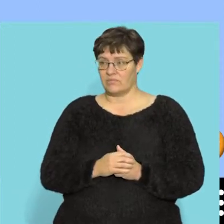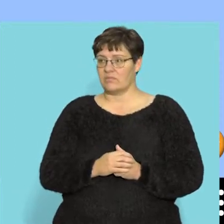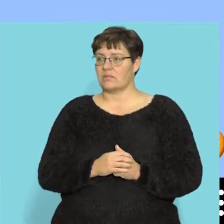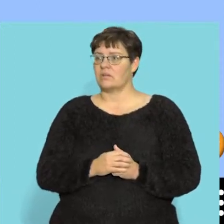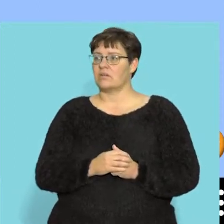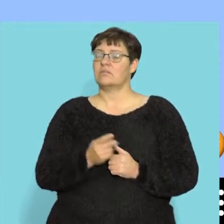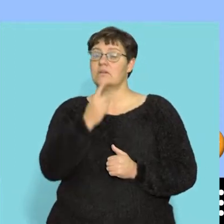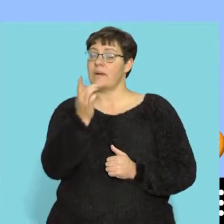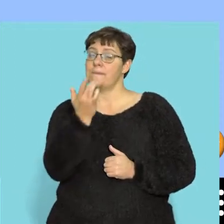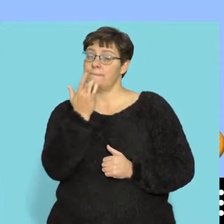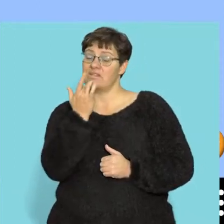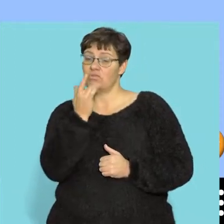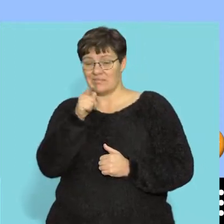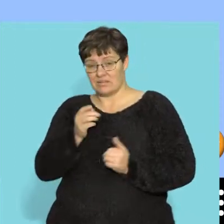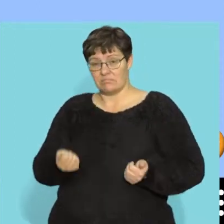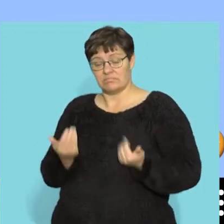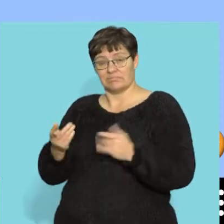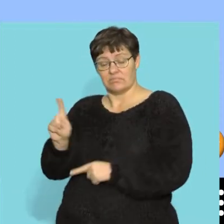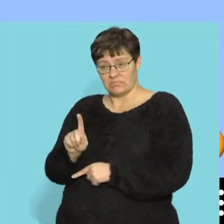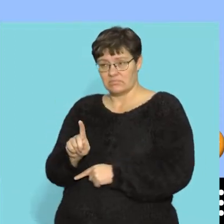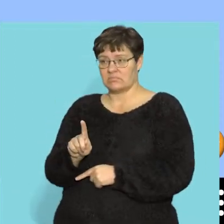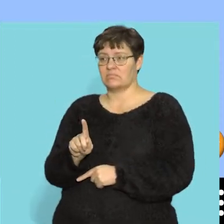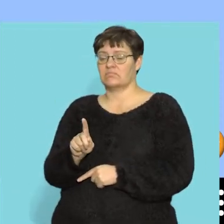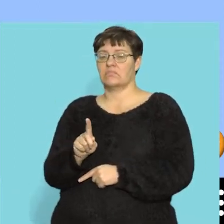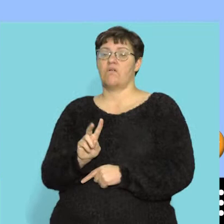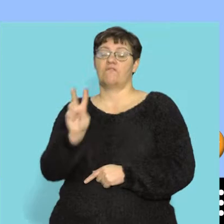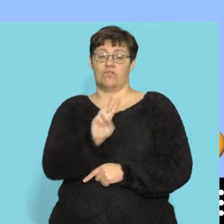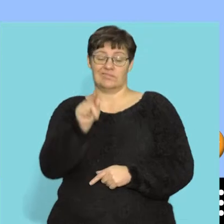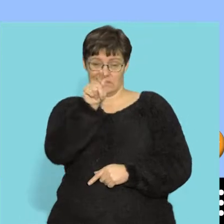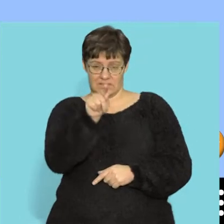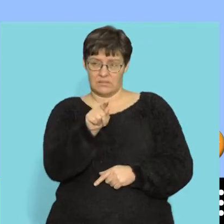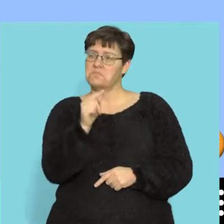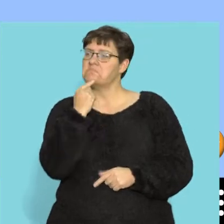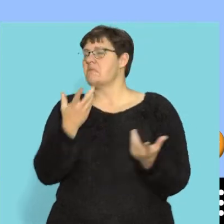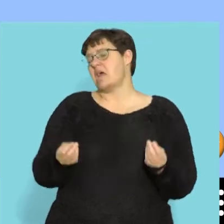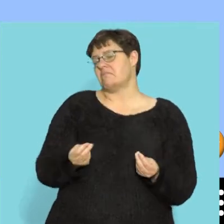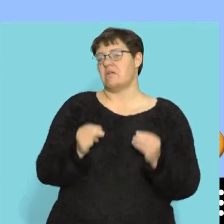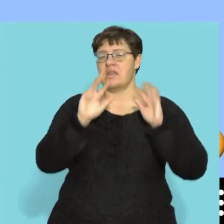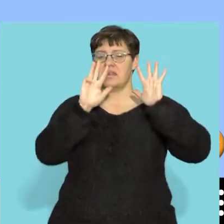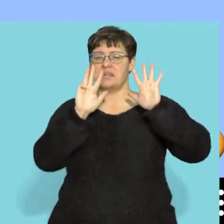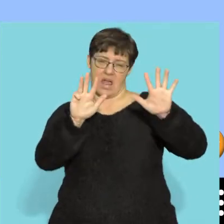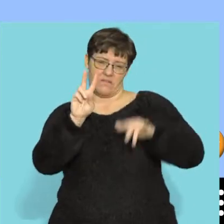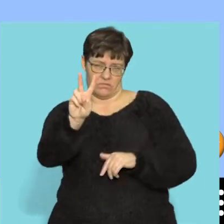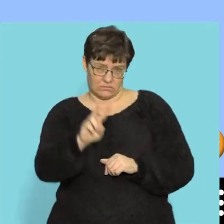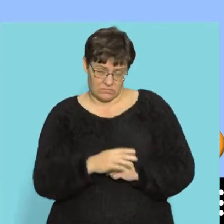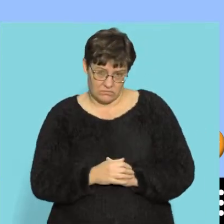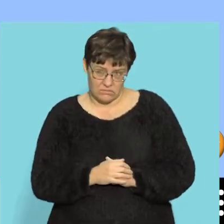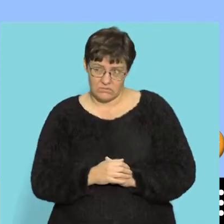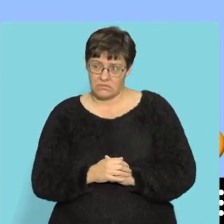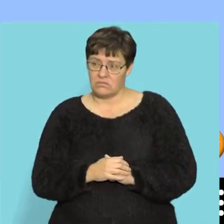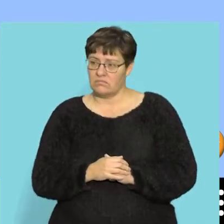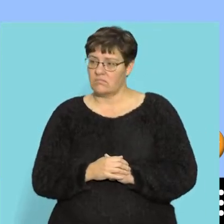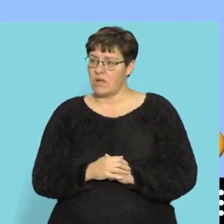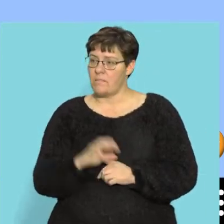we close the switch, we're saying that the battery provides voltage. Suppose that source has got a voltage of 9 volts,